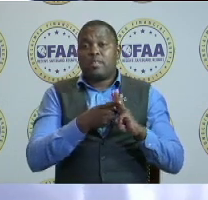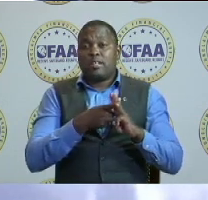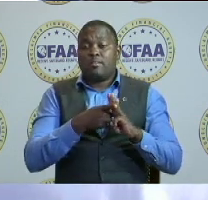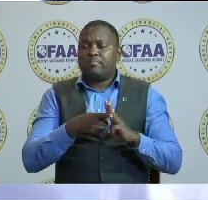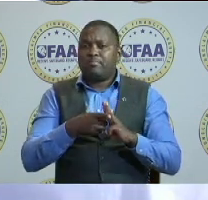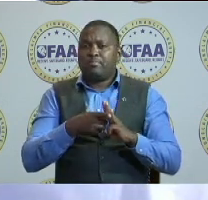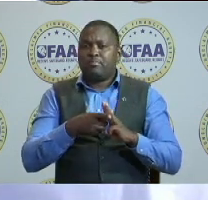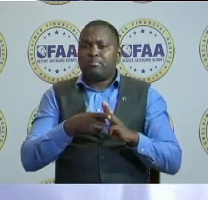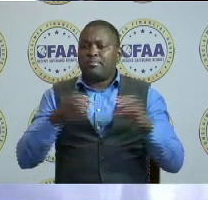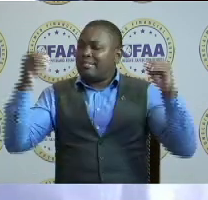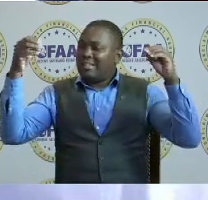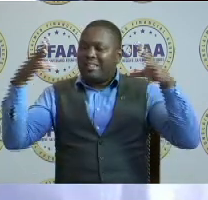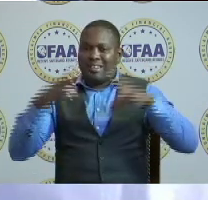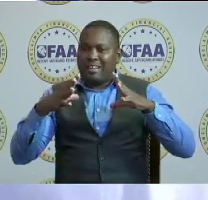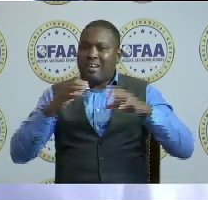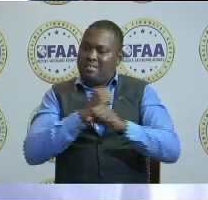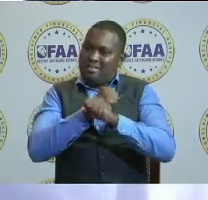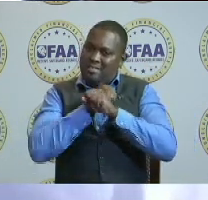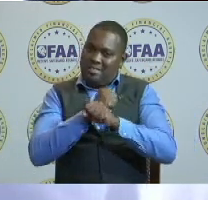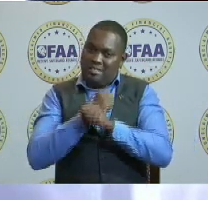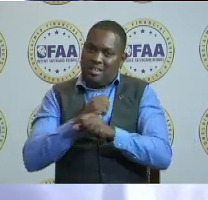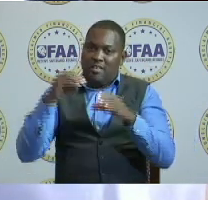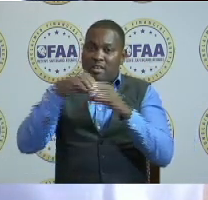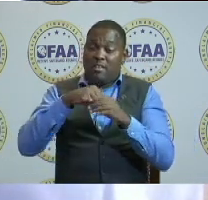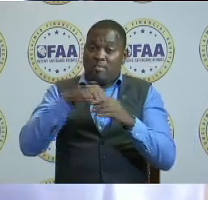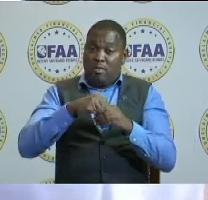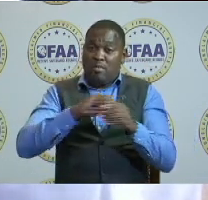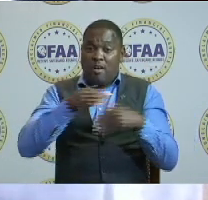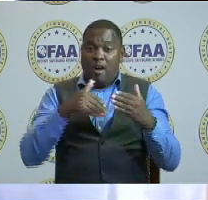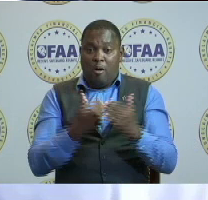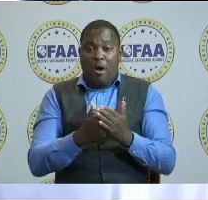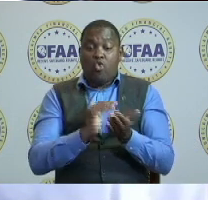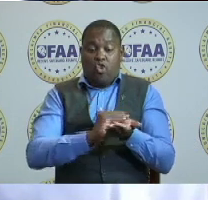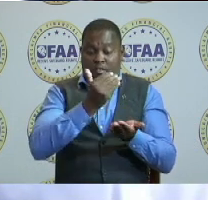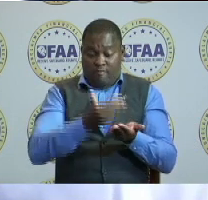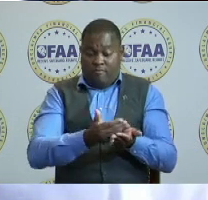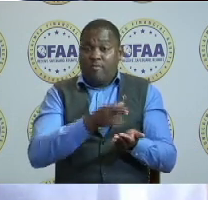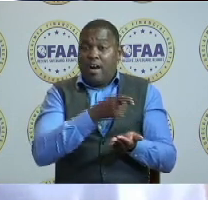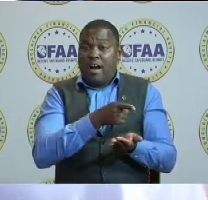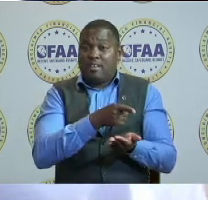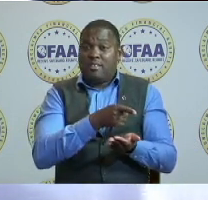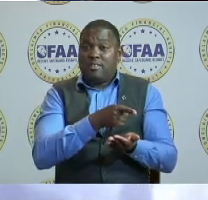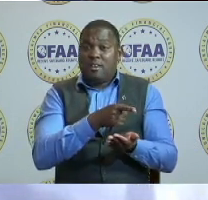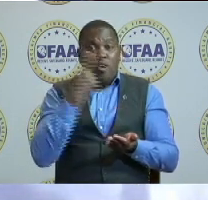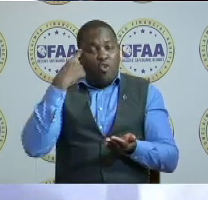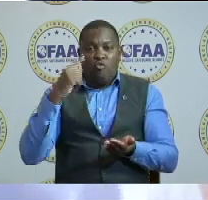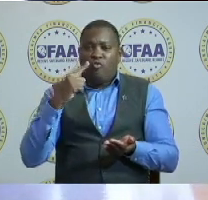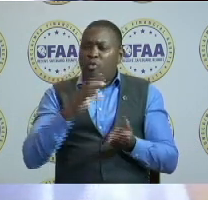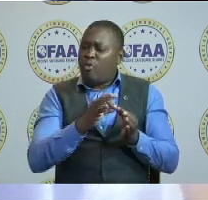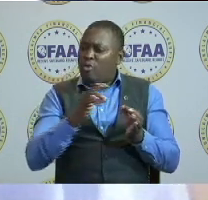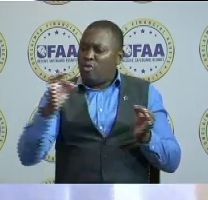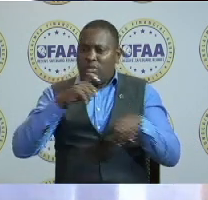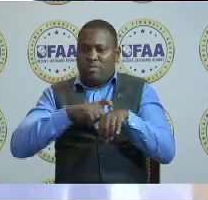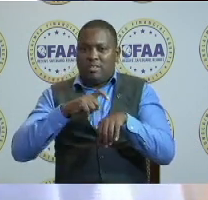transparent and safe investment of unclaimed financial asset funds for the long-term economic development